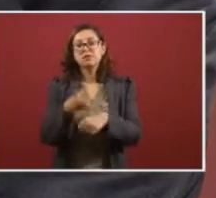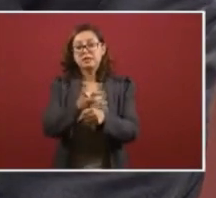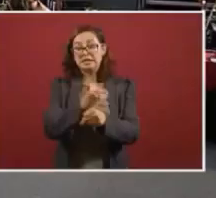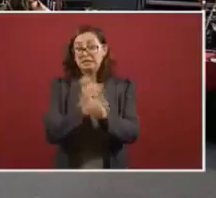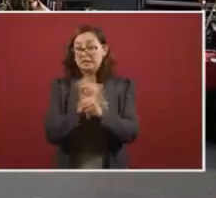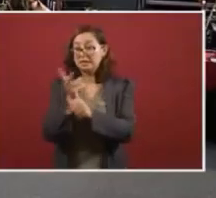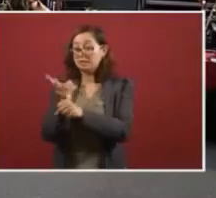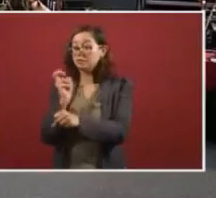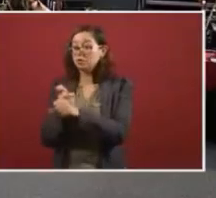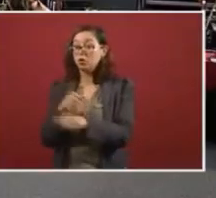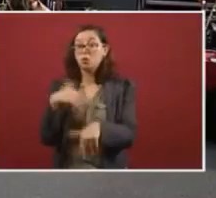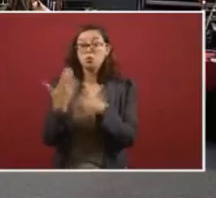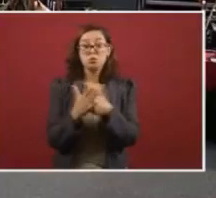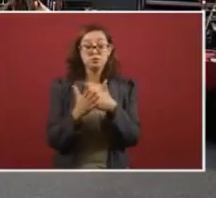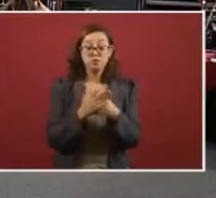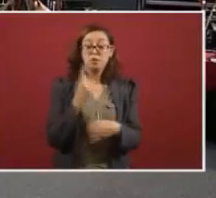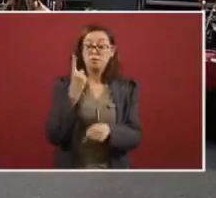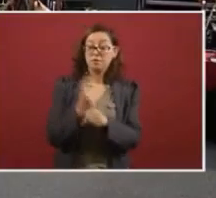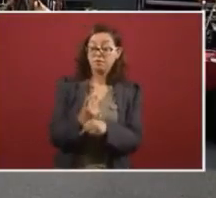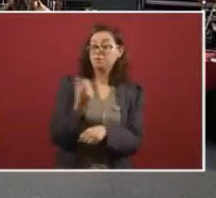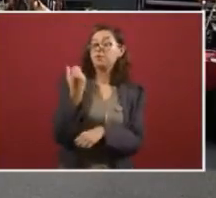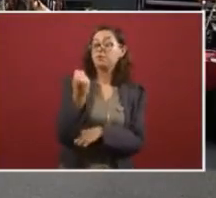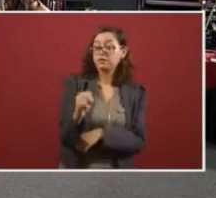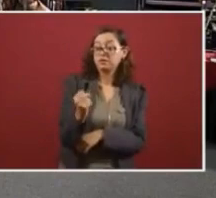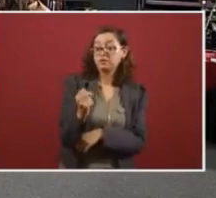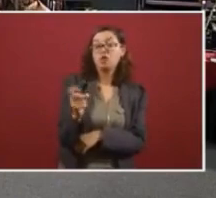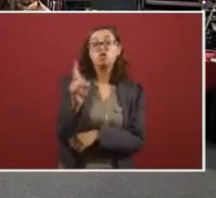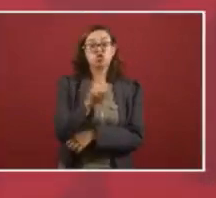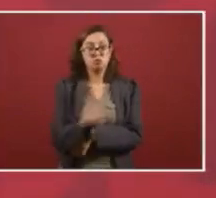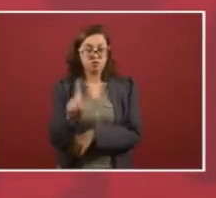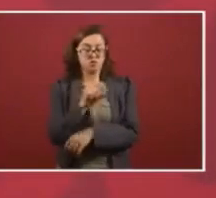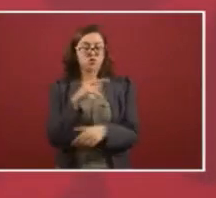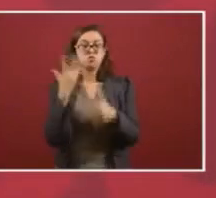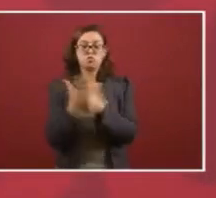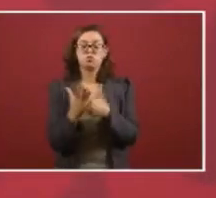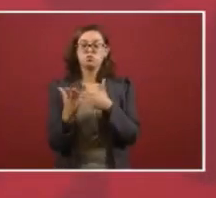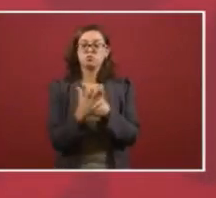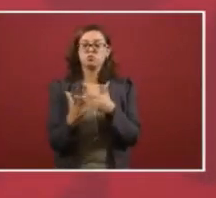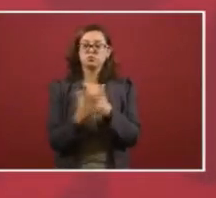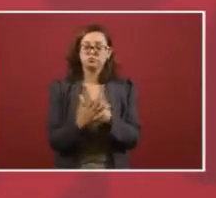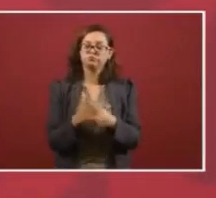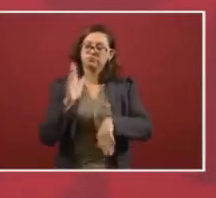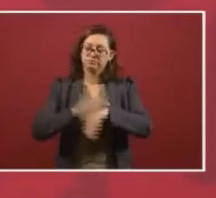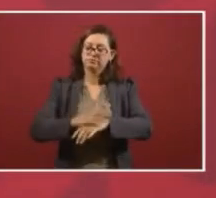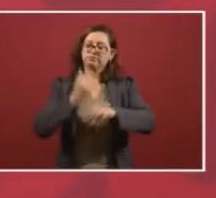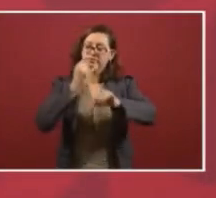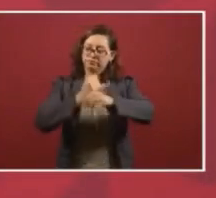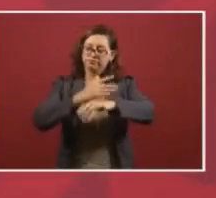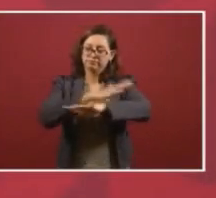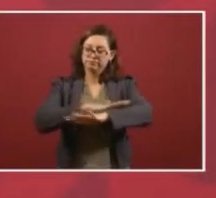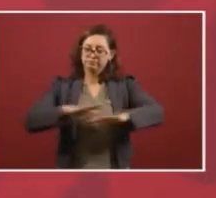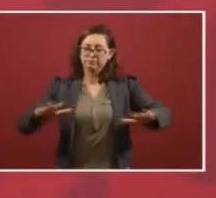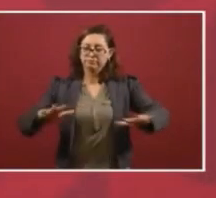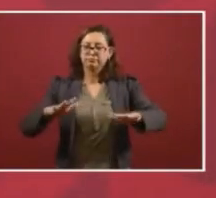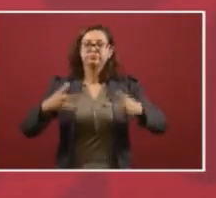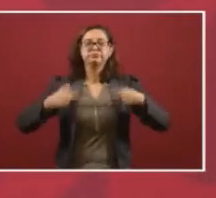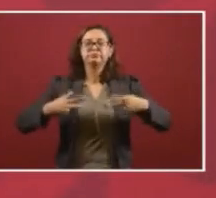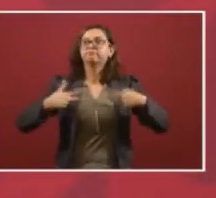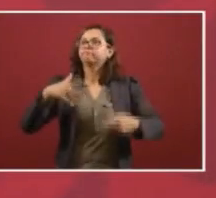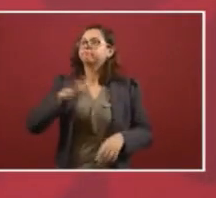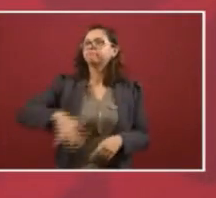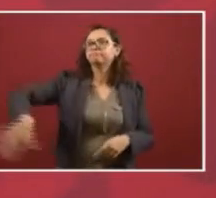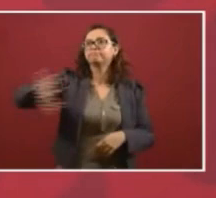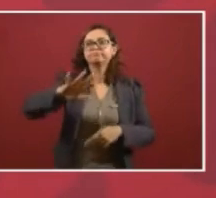invited to go on the 1st of September of next Sunday to inform